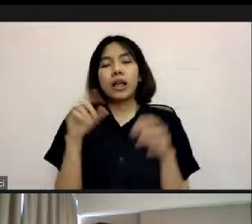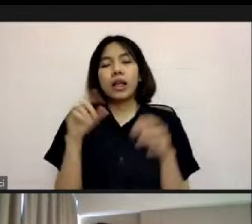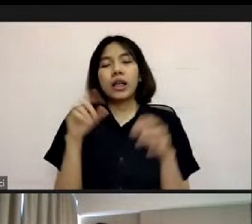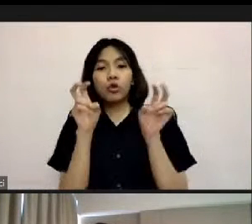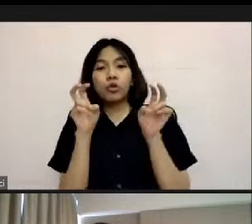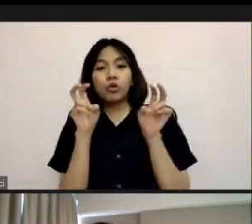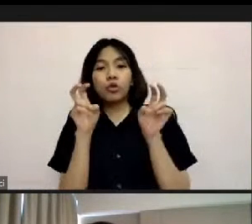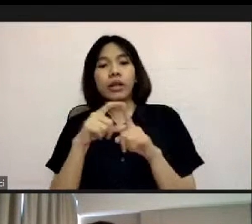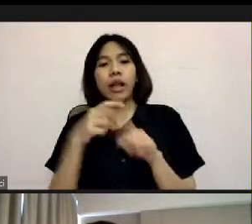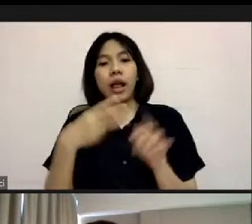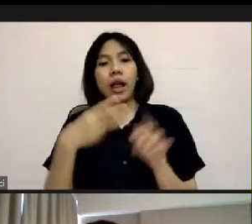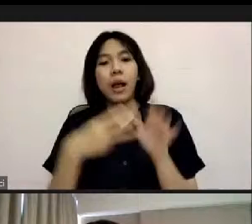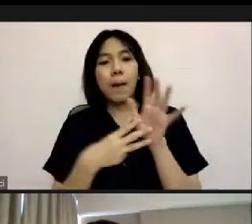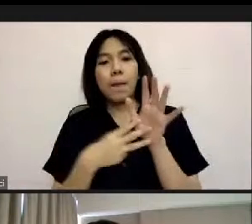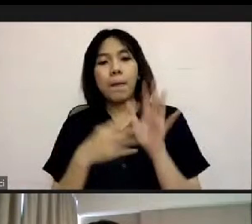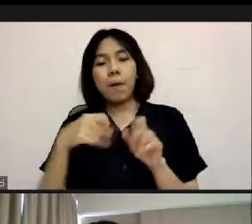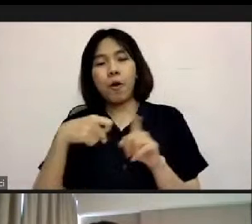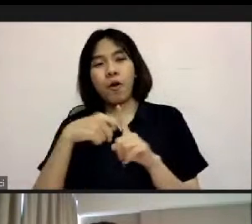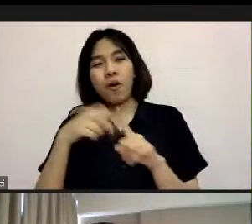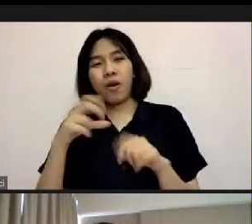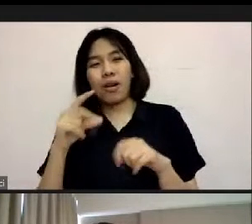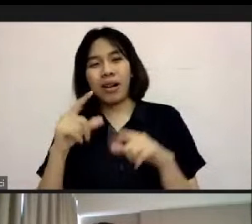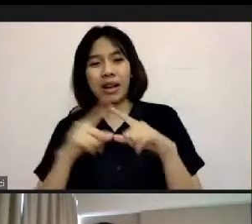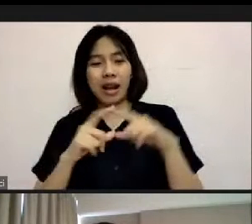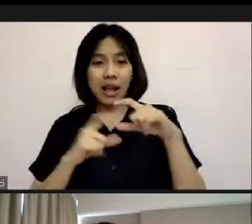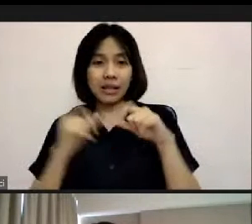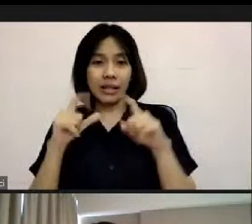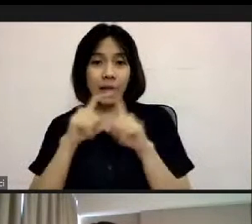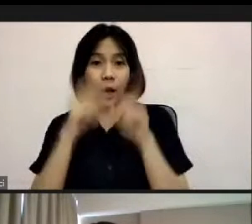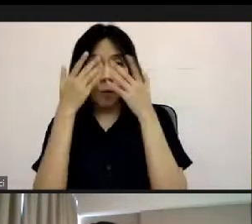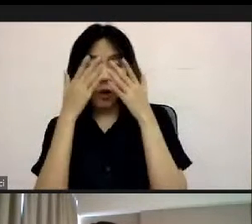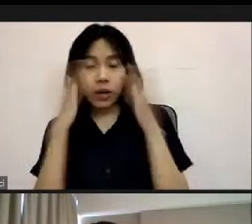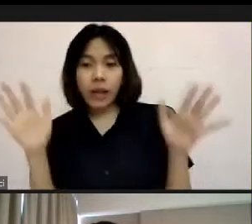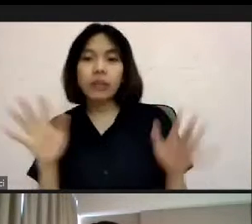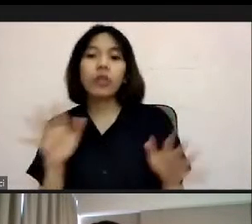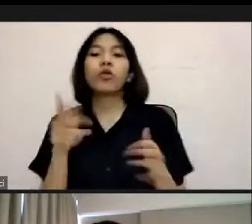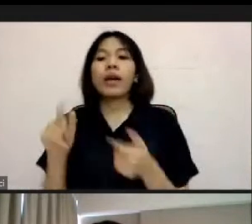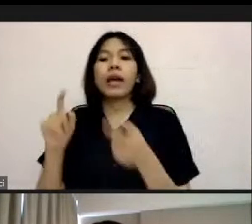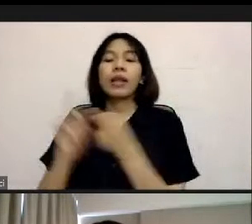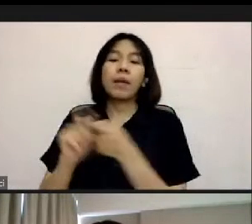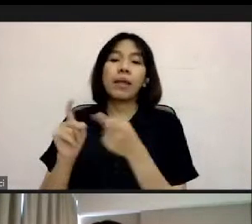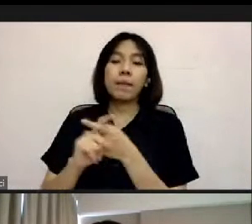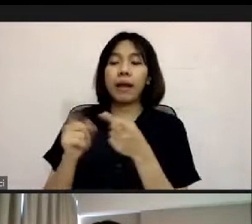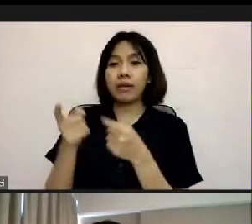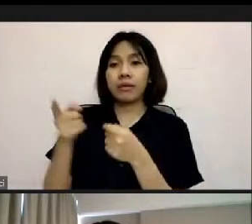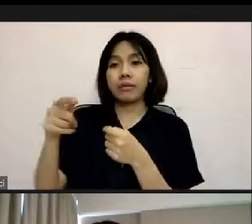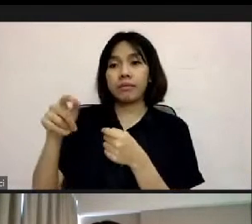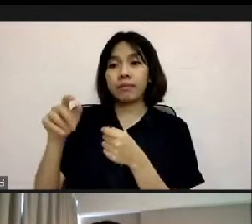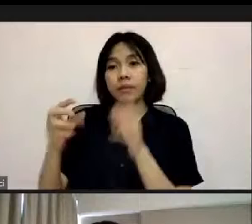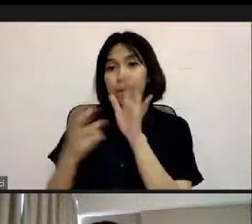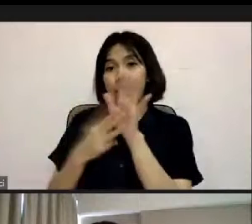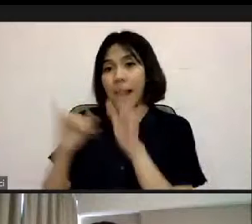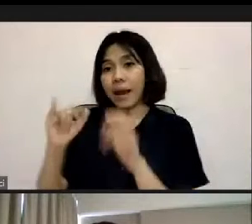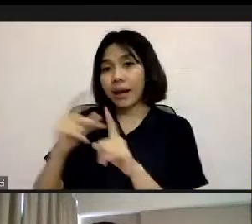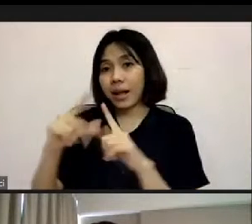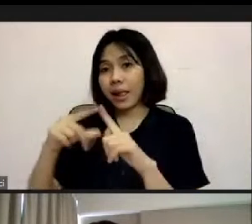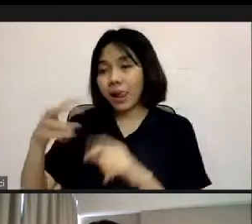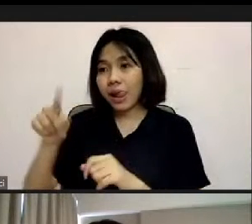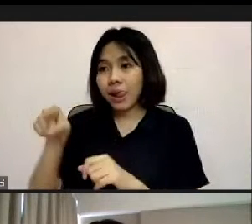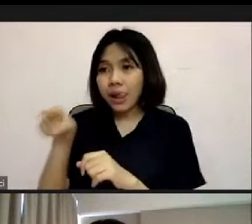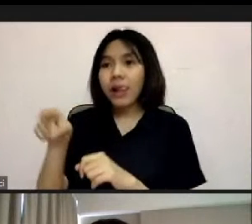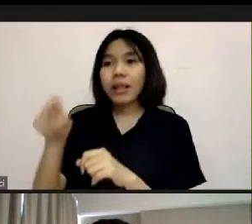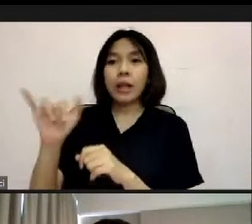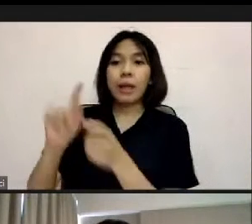in democratic issue. So during the process, when you are fighting for that environmental issue,